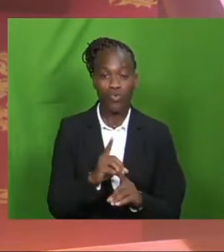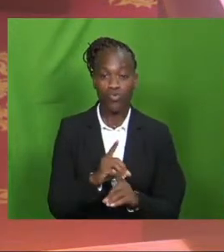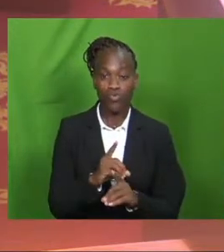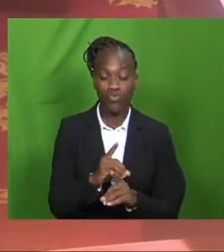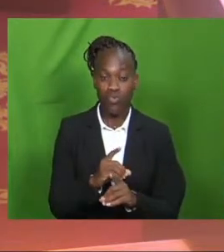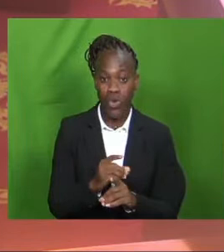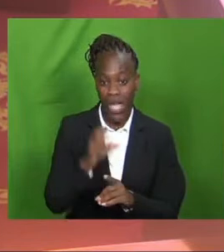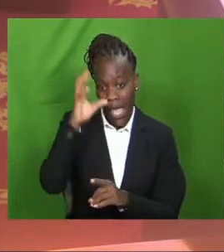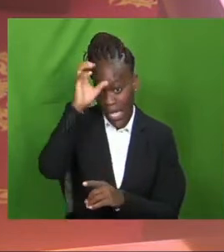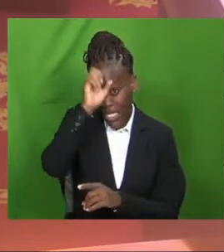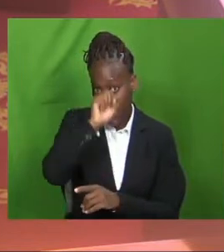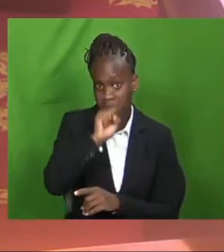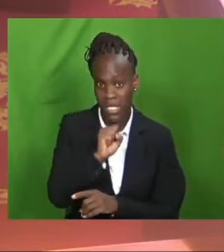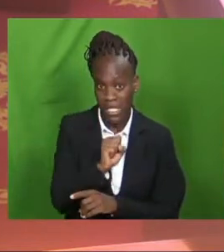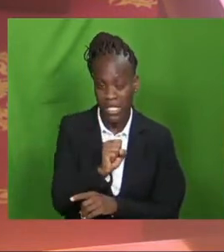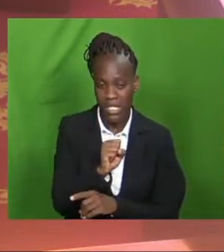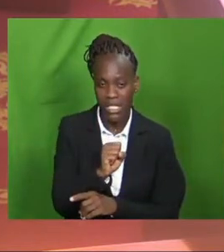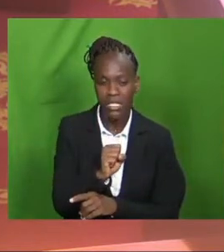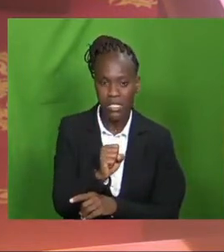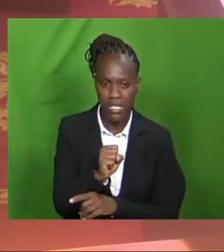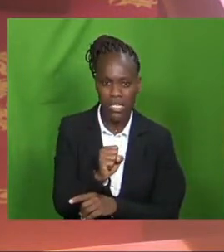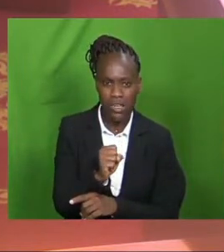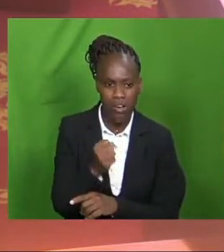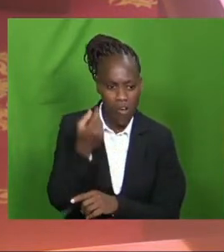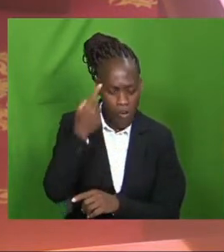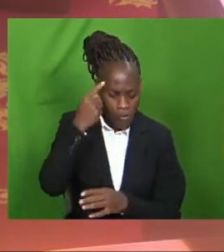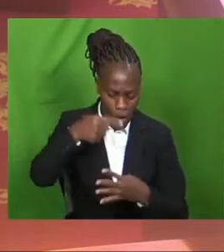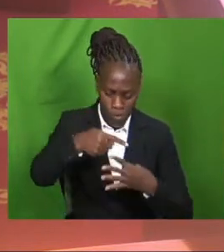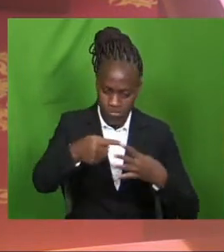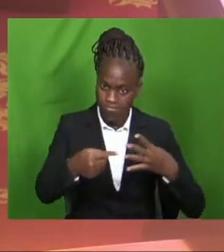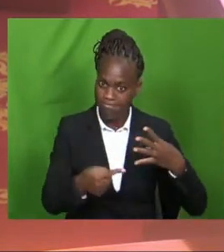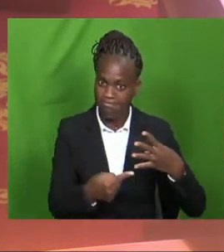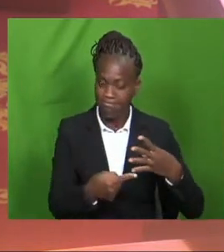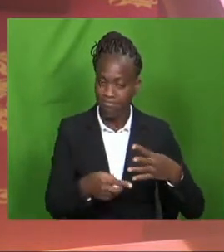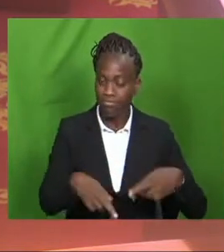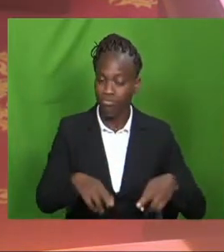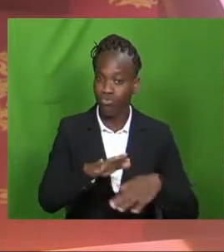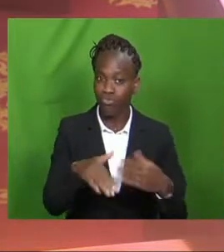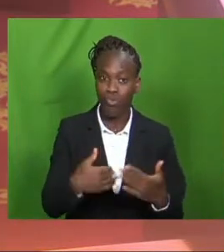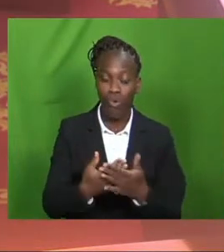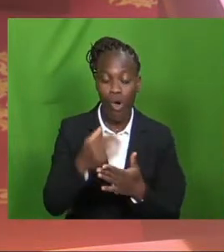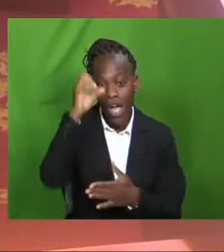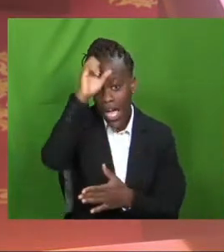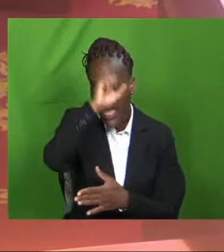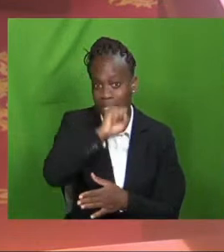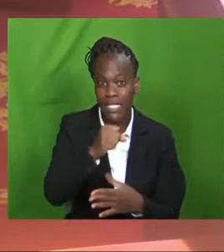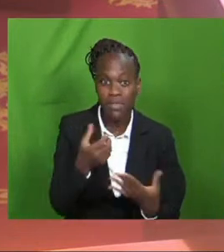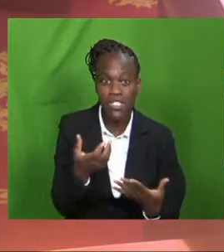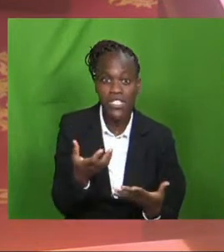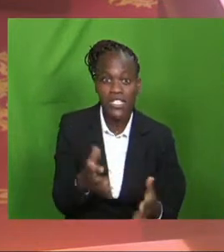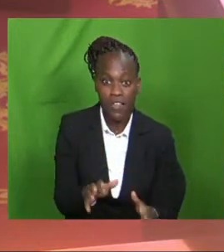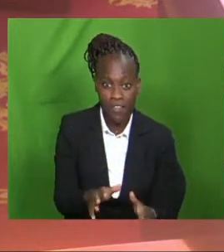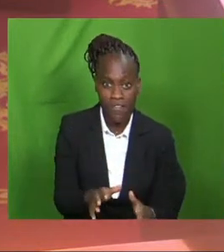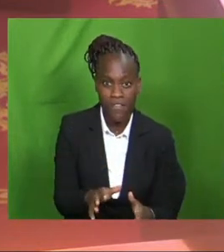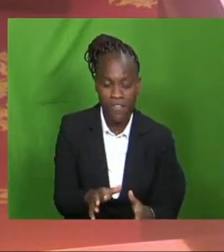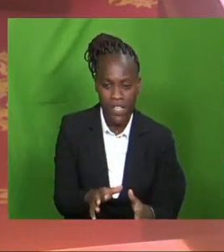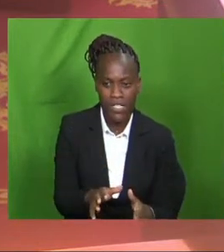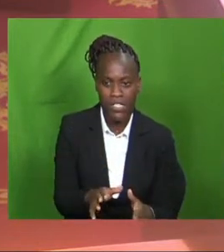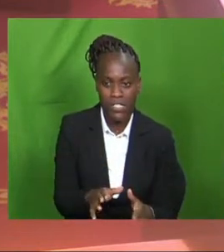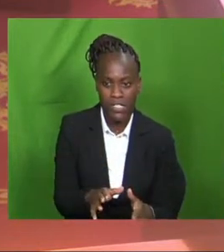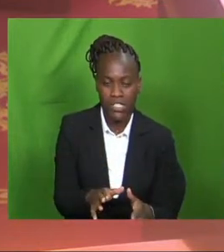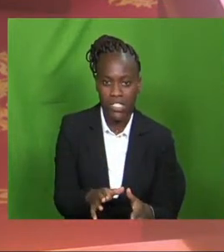The estimates for these four roads together will cost something in the region